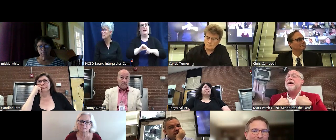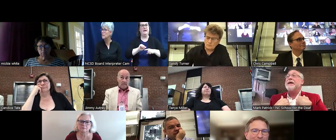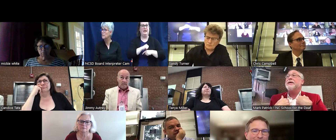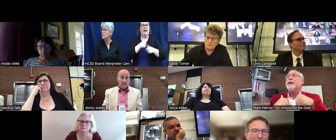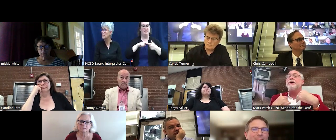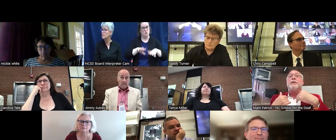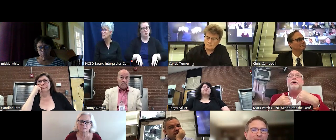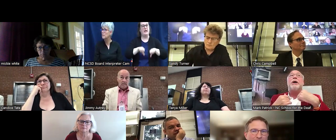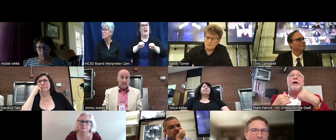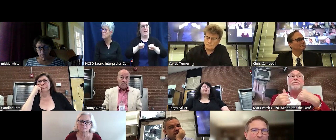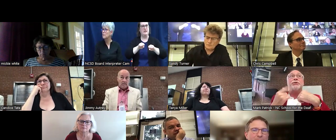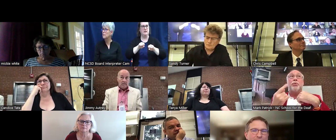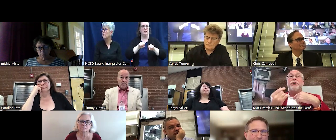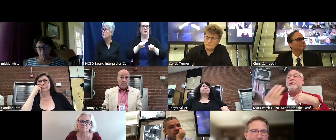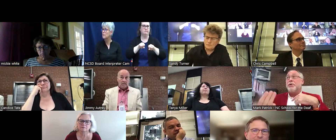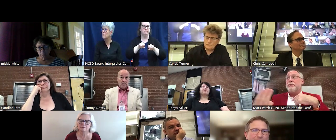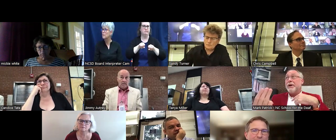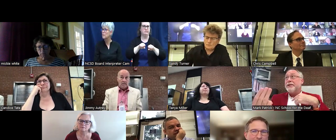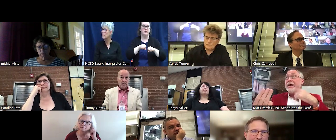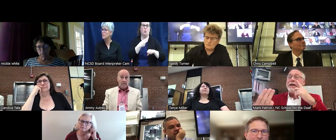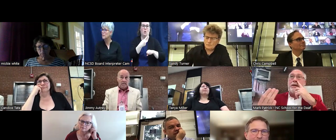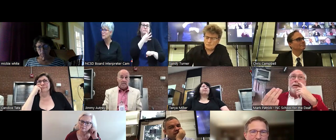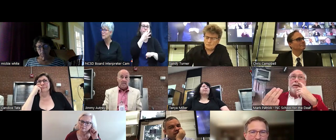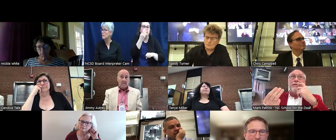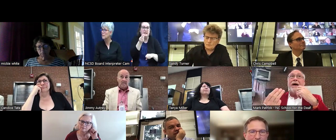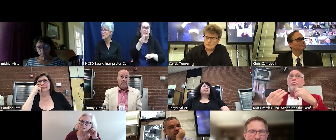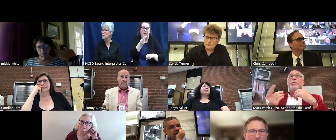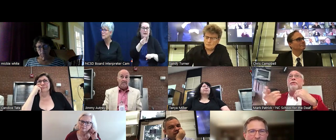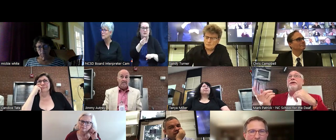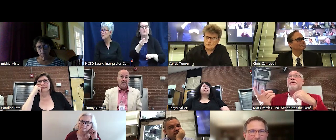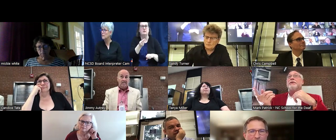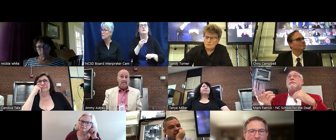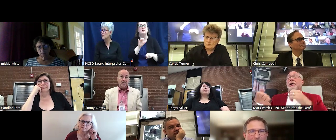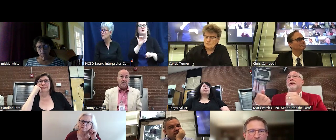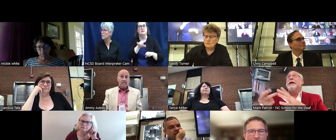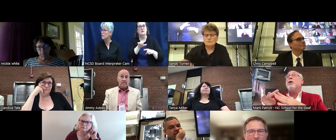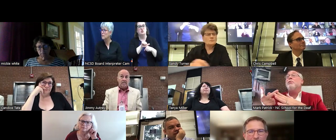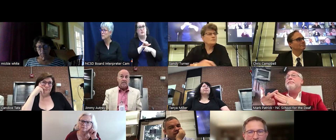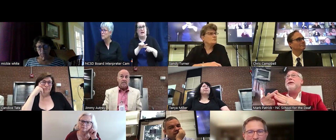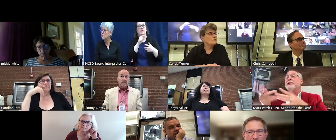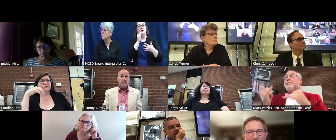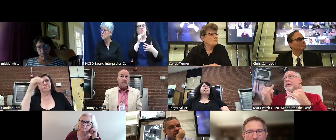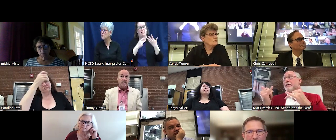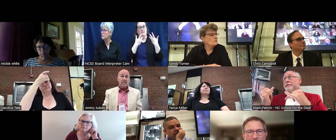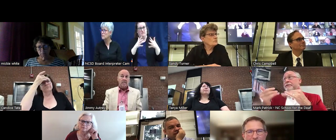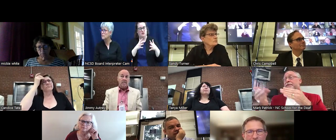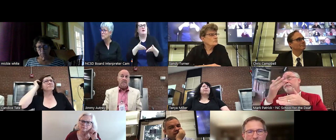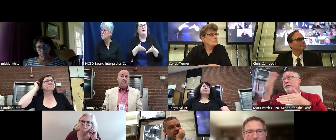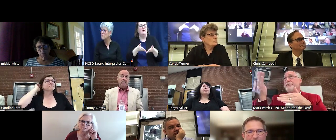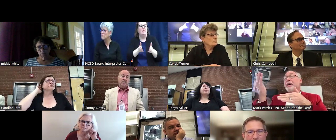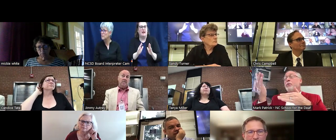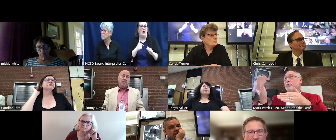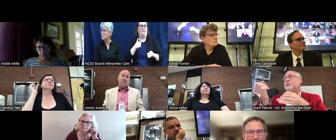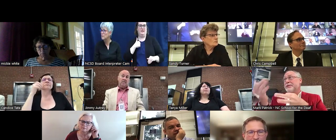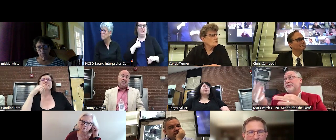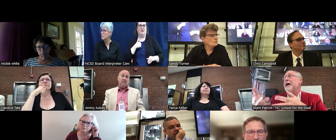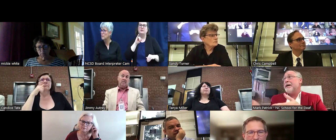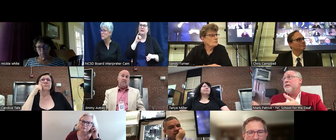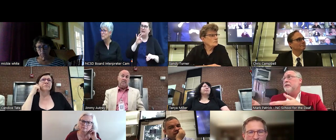be taking. Actually, one is on Monday, that will then allow me, if the